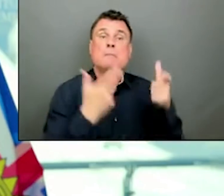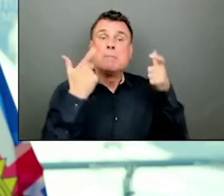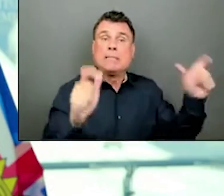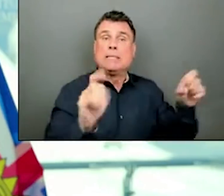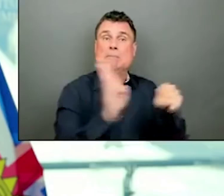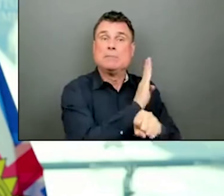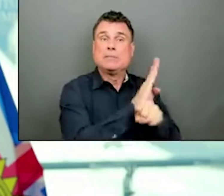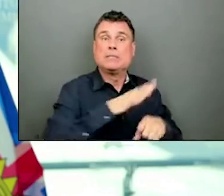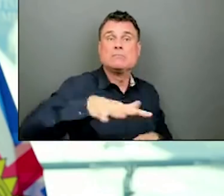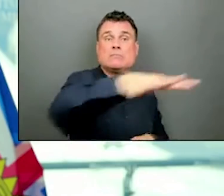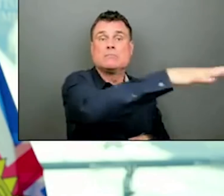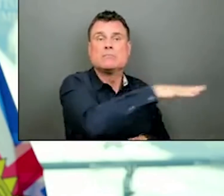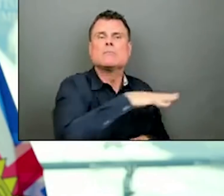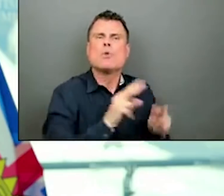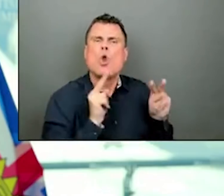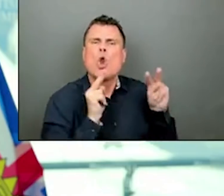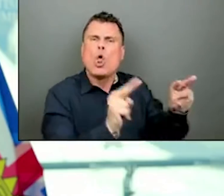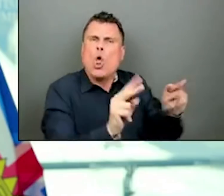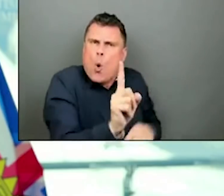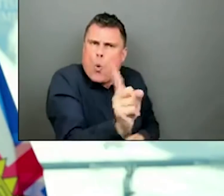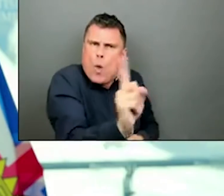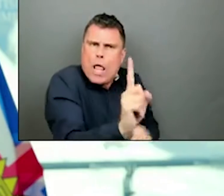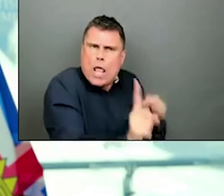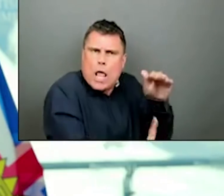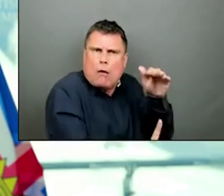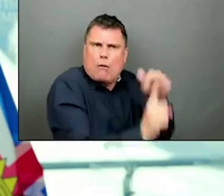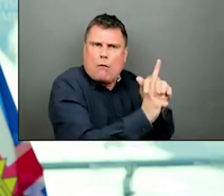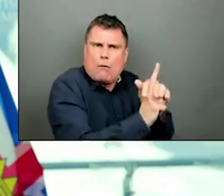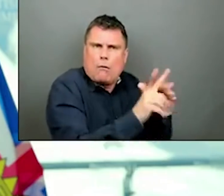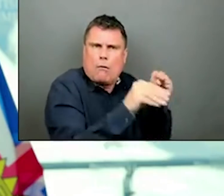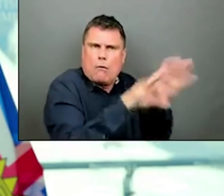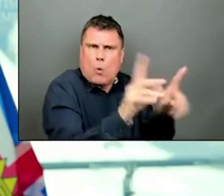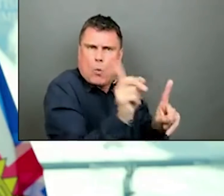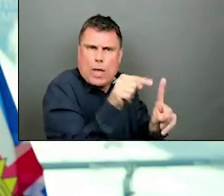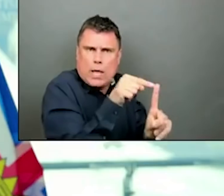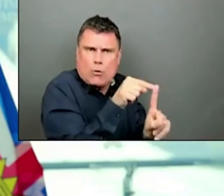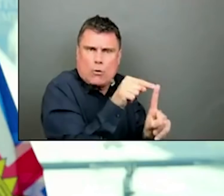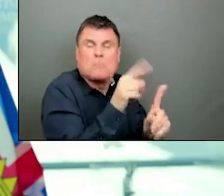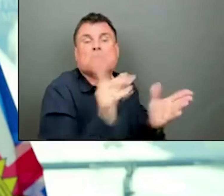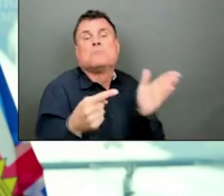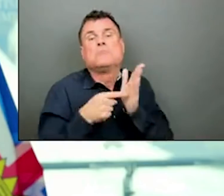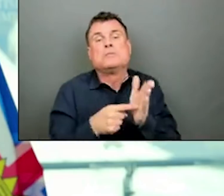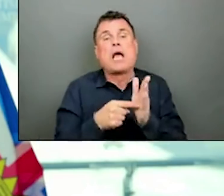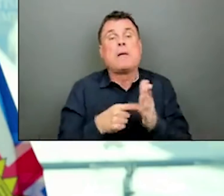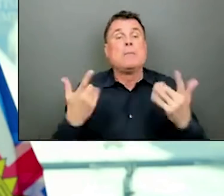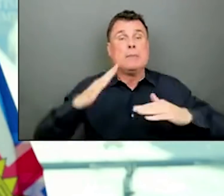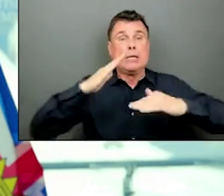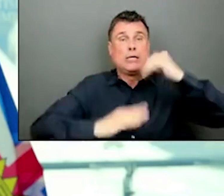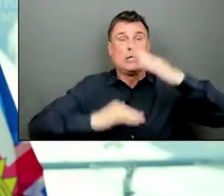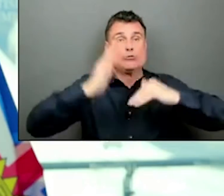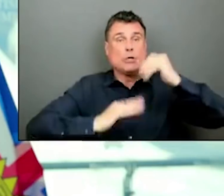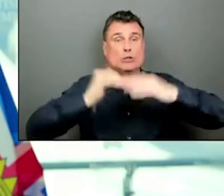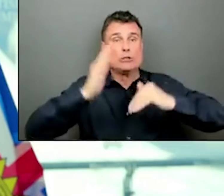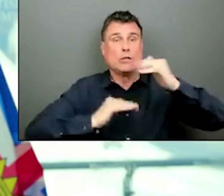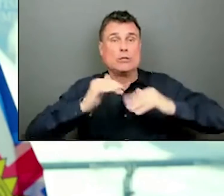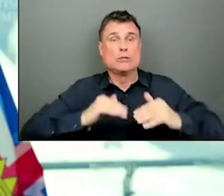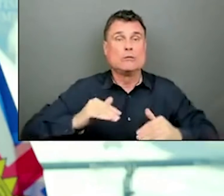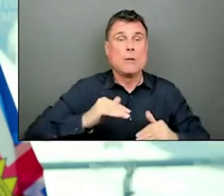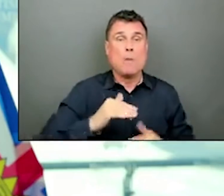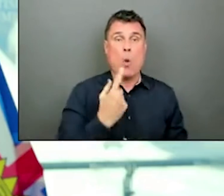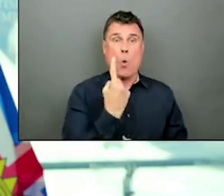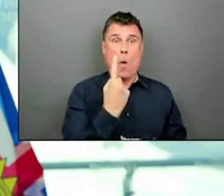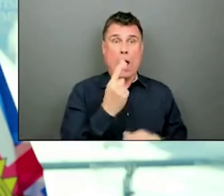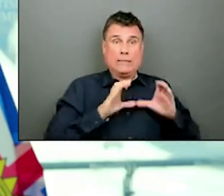where transmission has occurred. So one of the places where we see this is at construction sites, and it may just be one team in